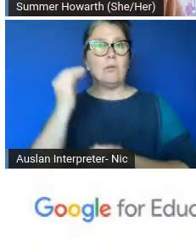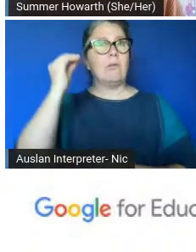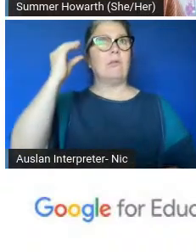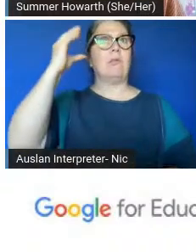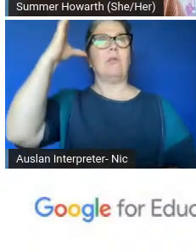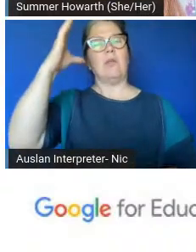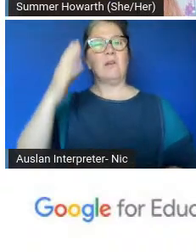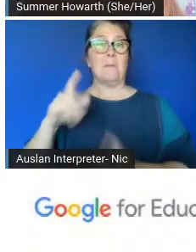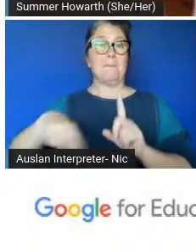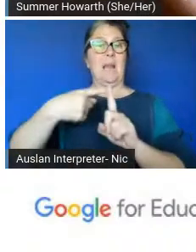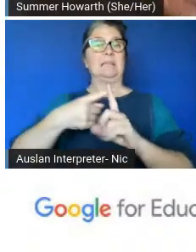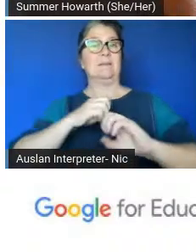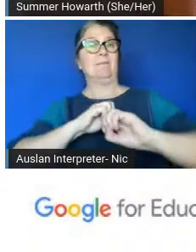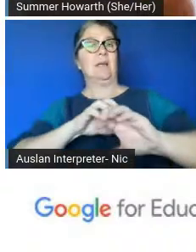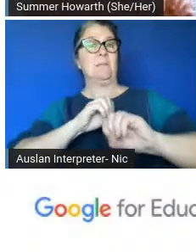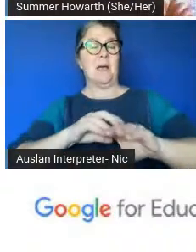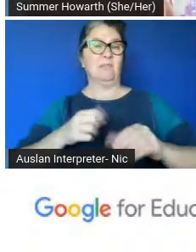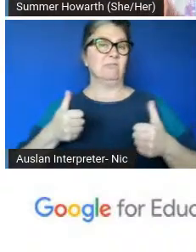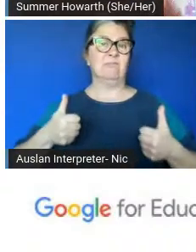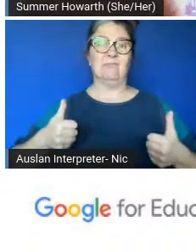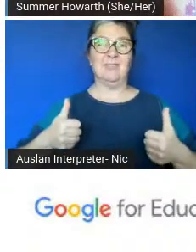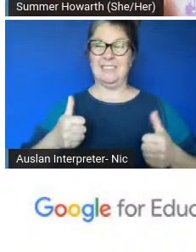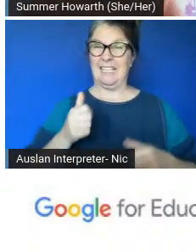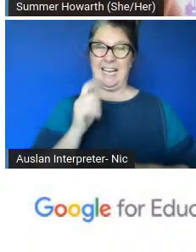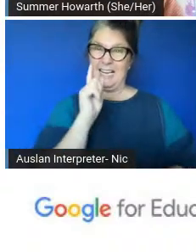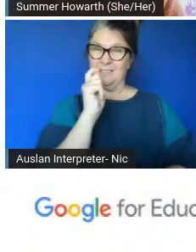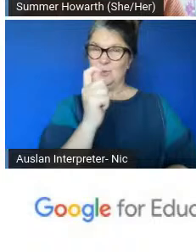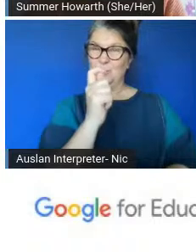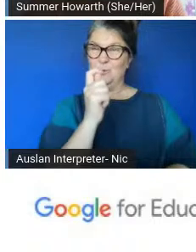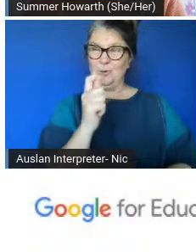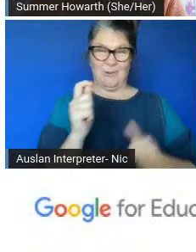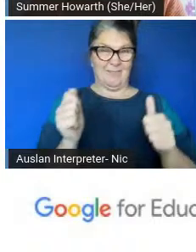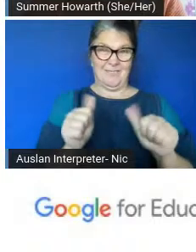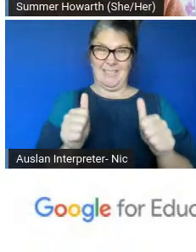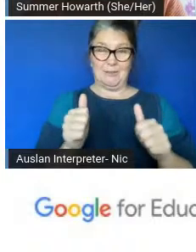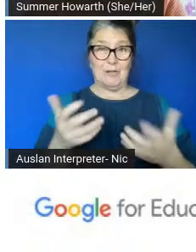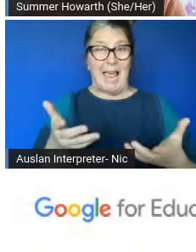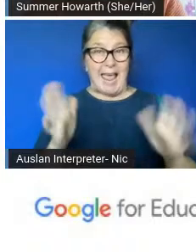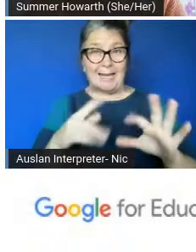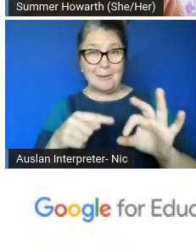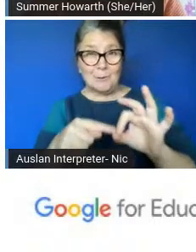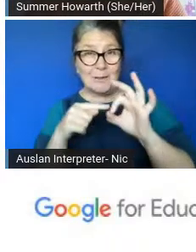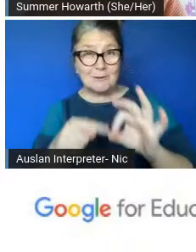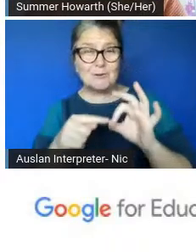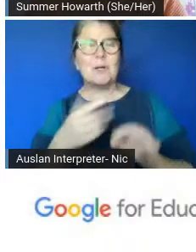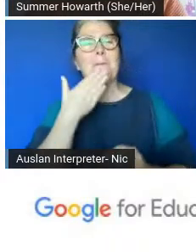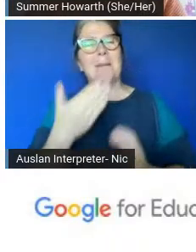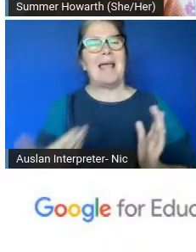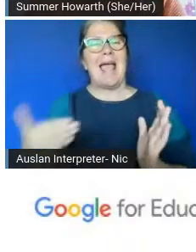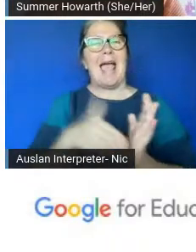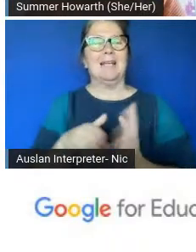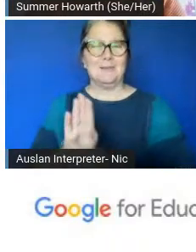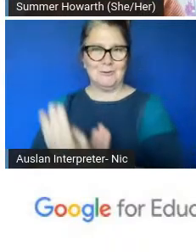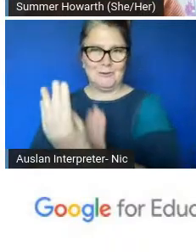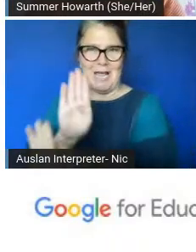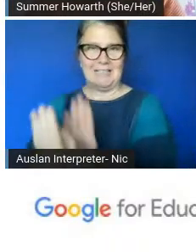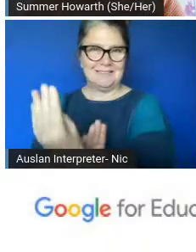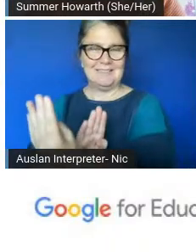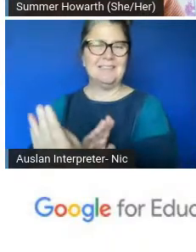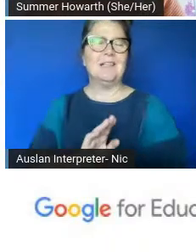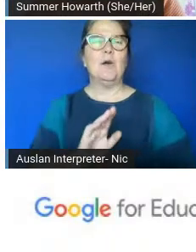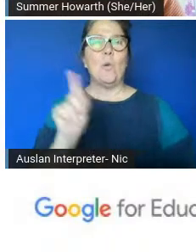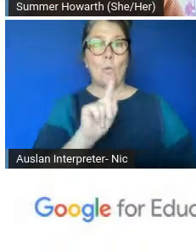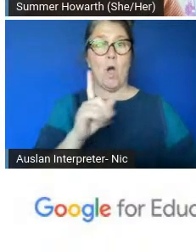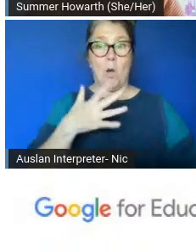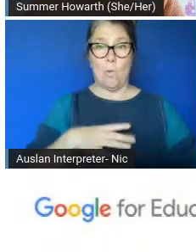All right, so we're actually getting right to the end. Any questions as ever, put them in the chat. Yes. But what I want us to